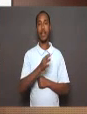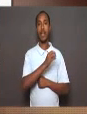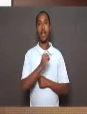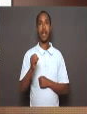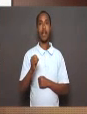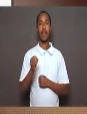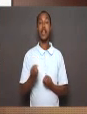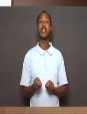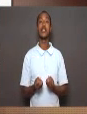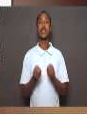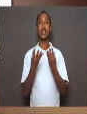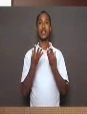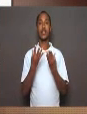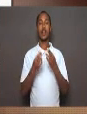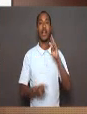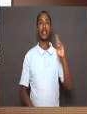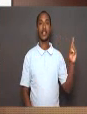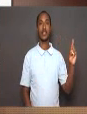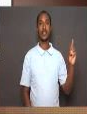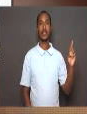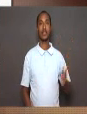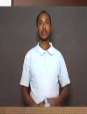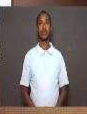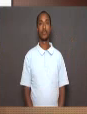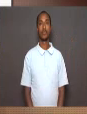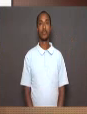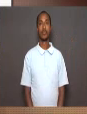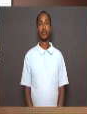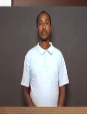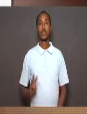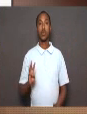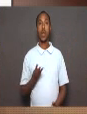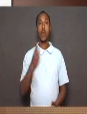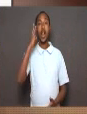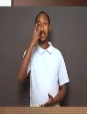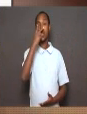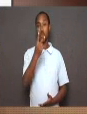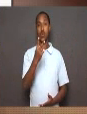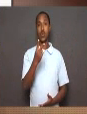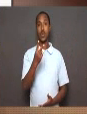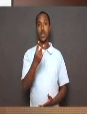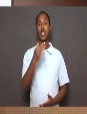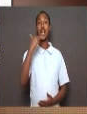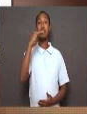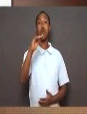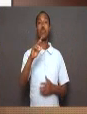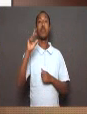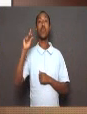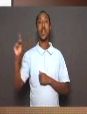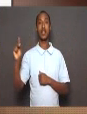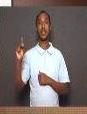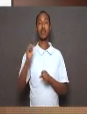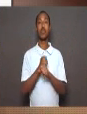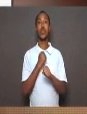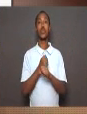and excess reactants. We will show that the amount of product